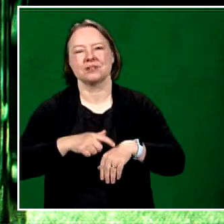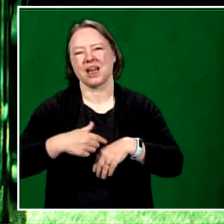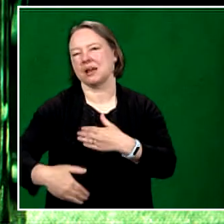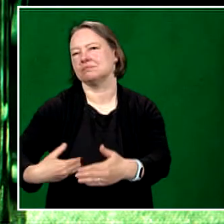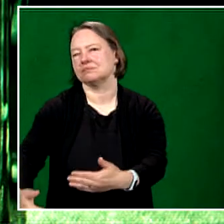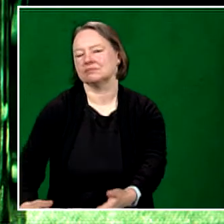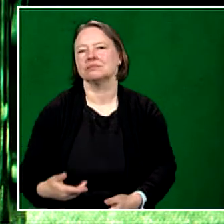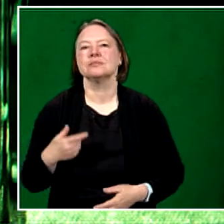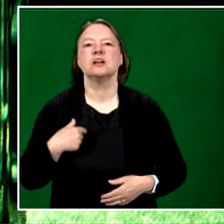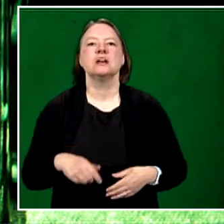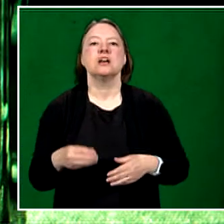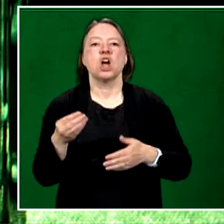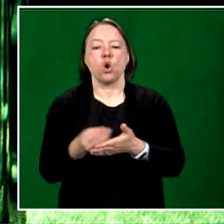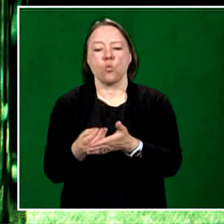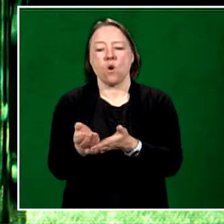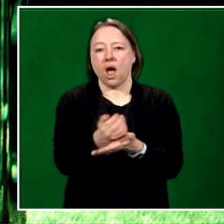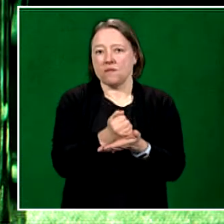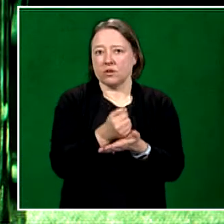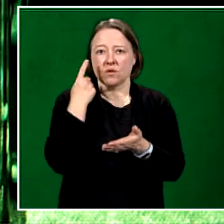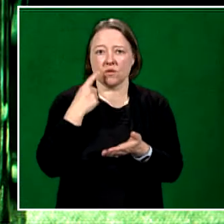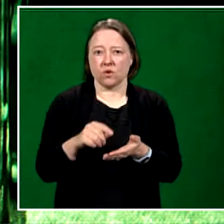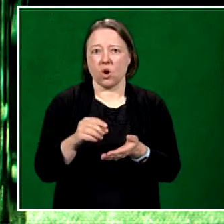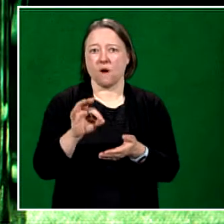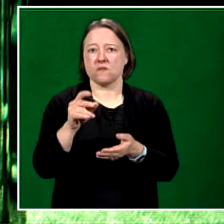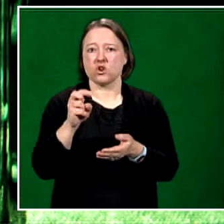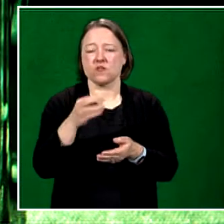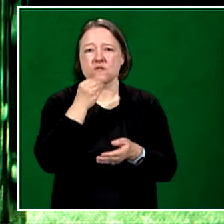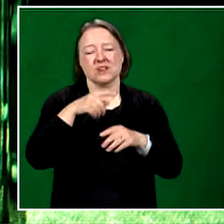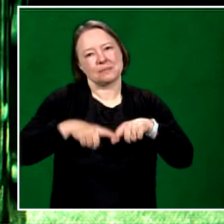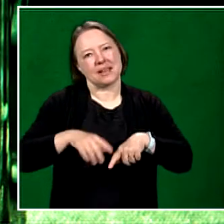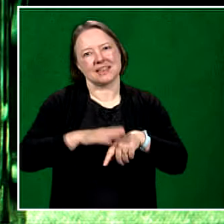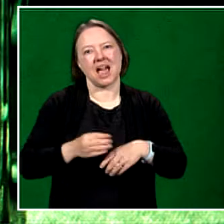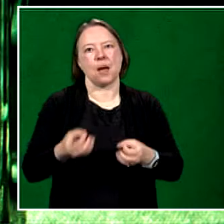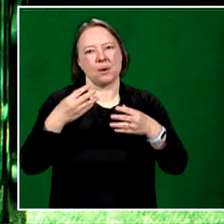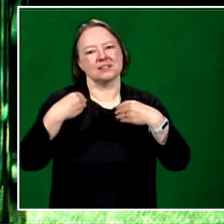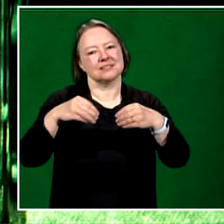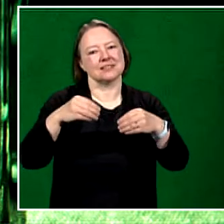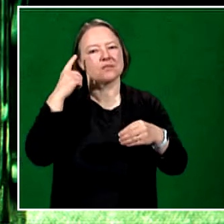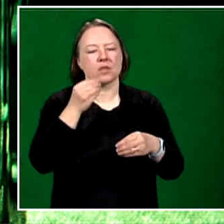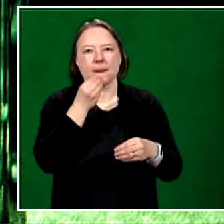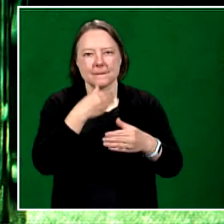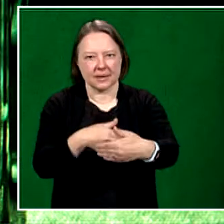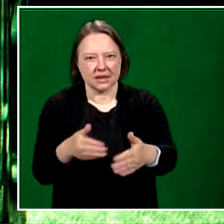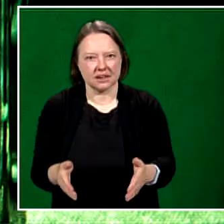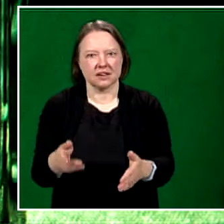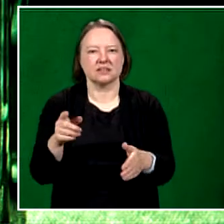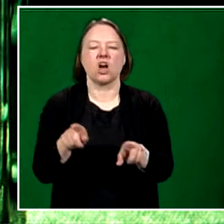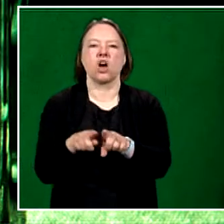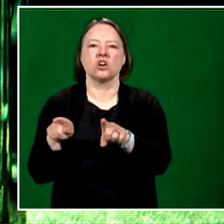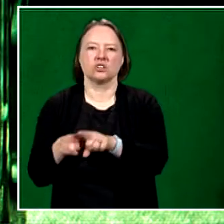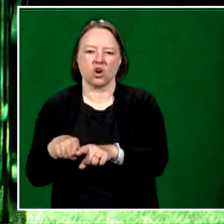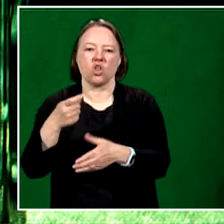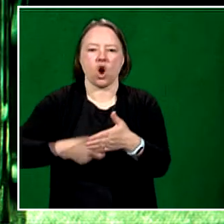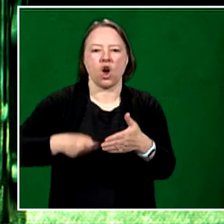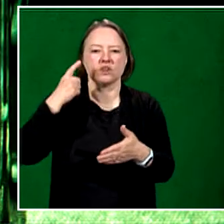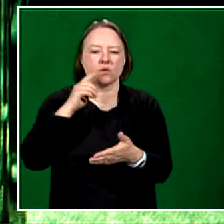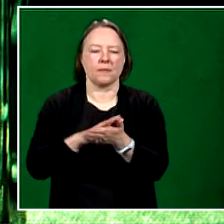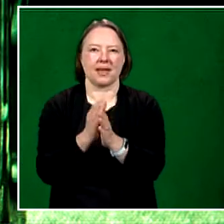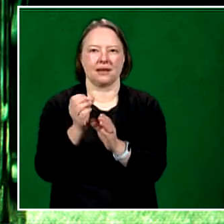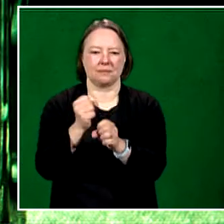The revenue of Further Food would be dependent on the sales of the meals, as well as saving on costs for producing compost.